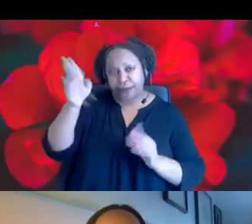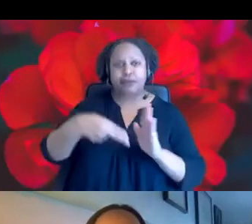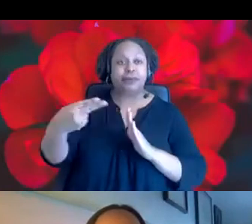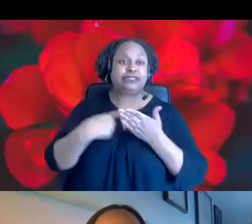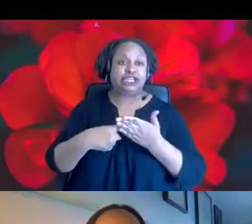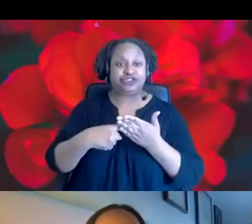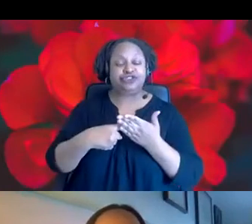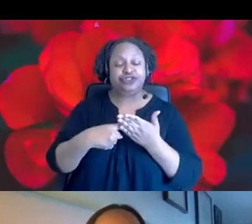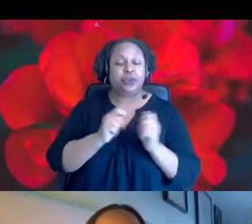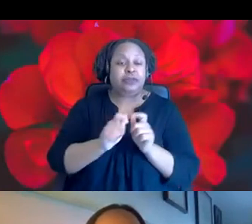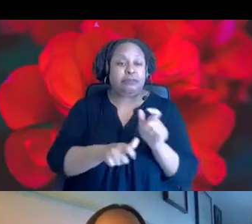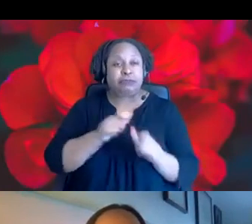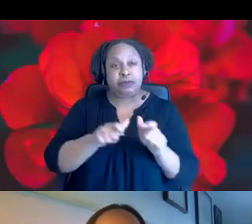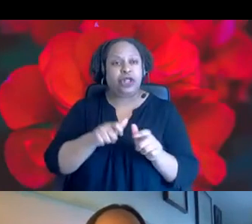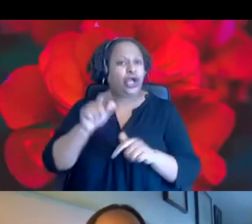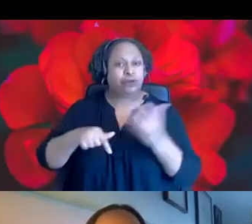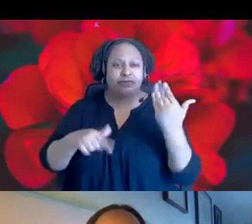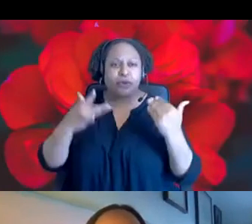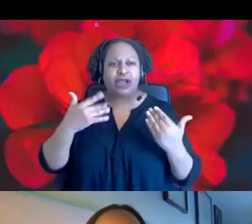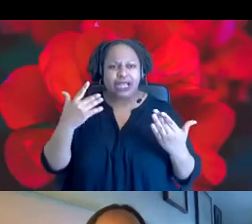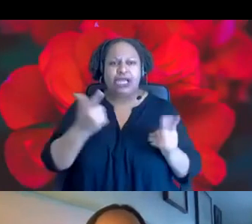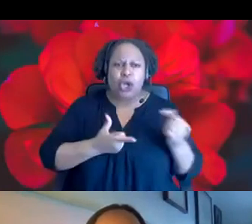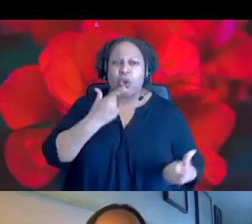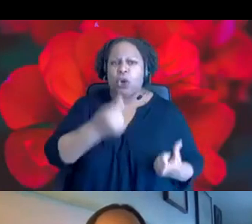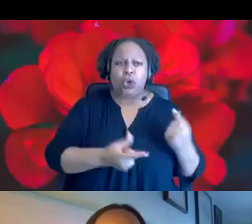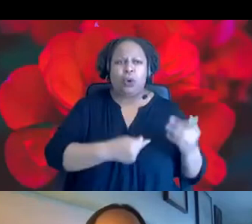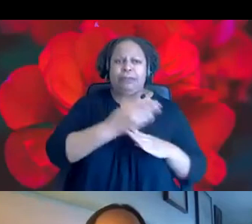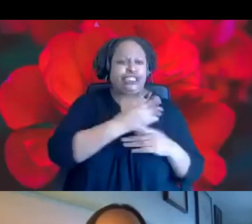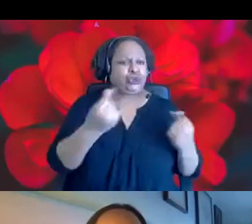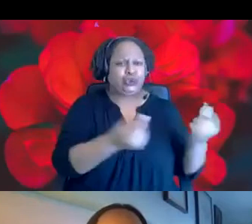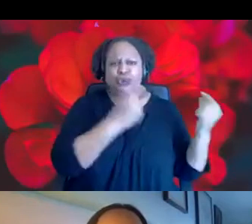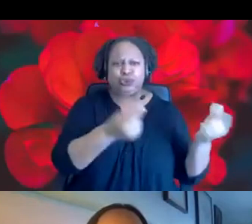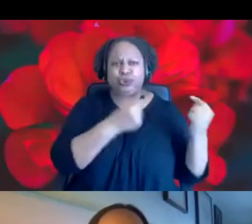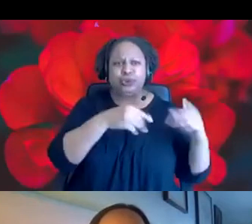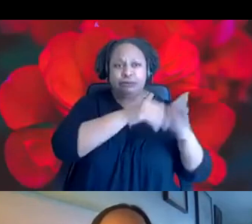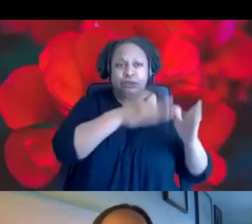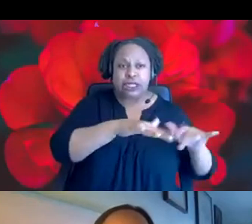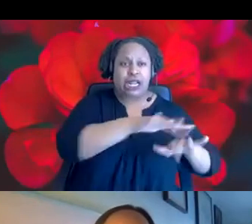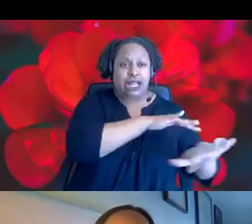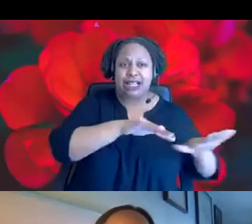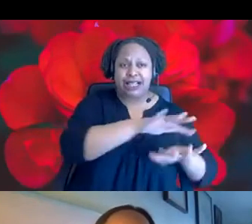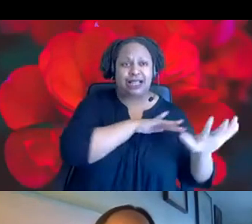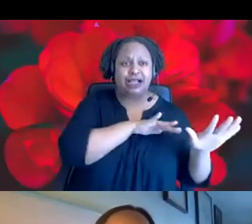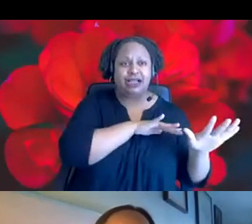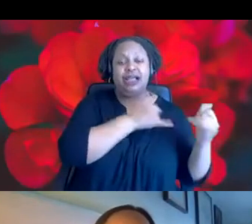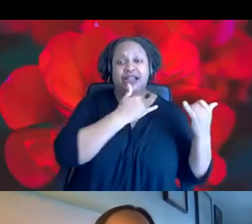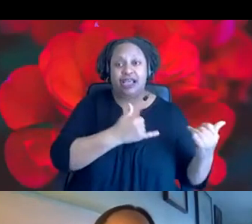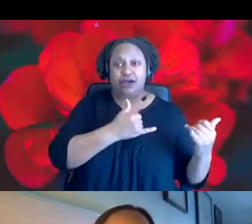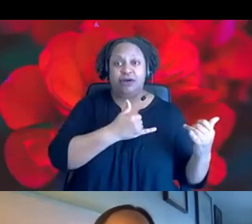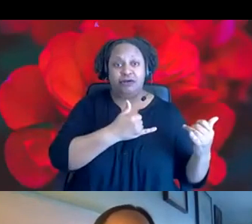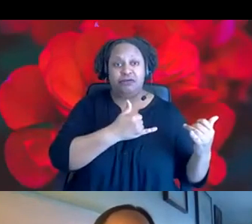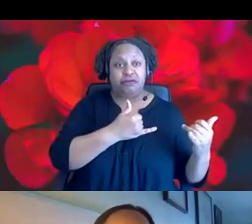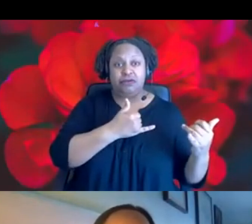possibly before because of the go, go, go mode and everybody was succeeding or, you know, whatever. But now because everyone got a